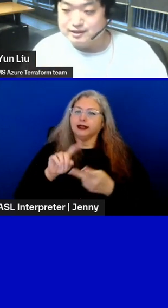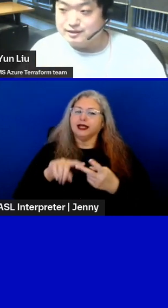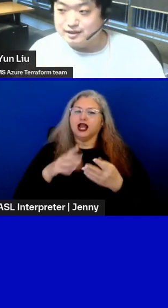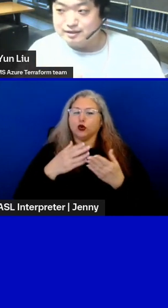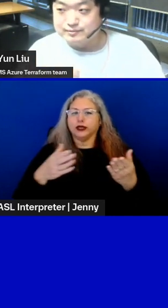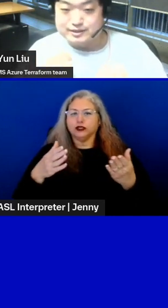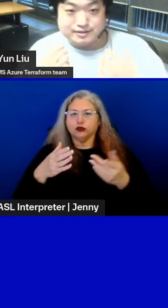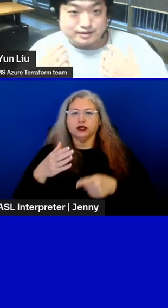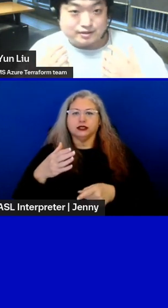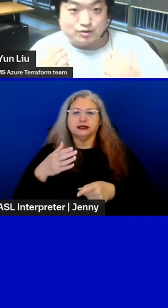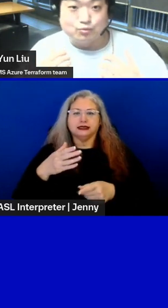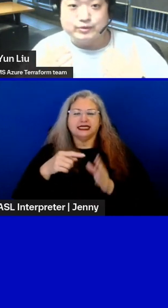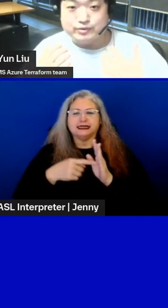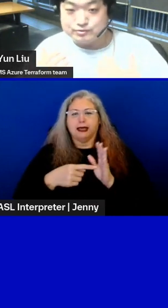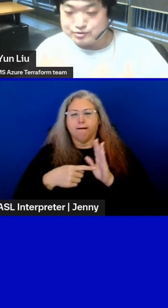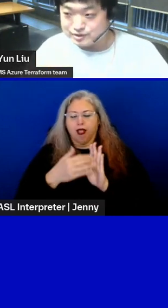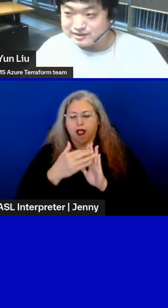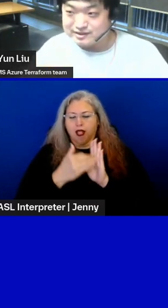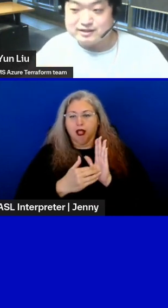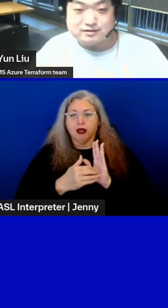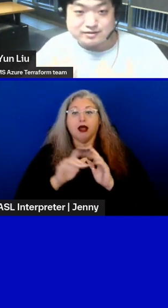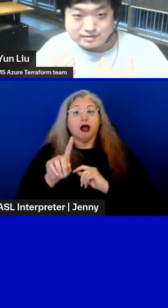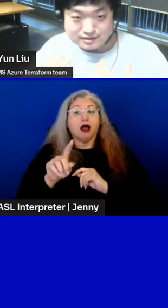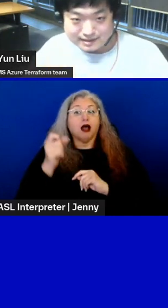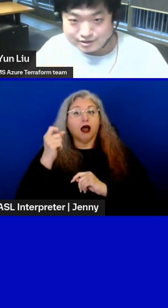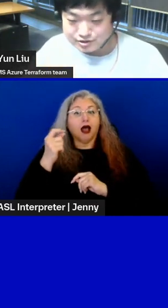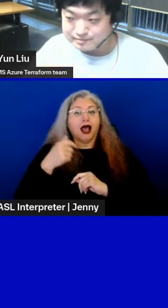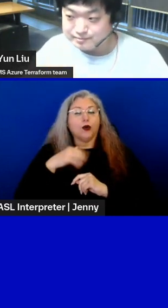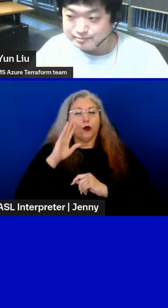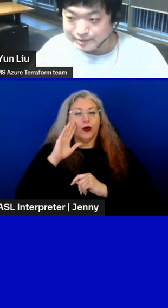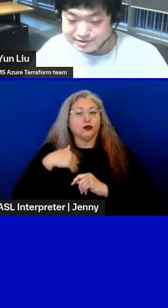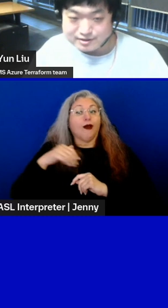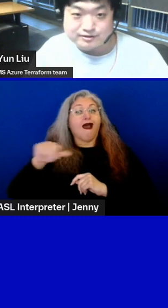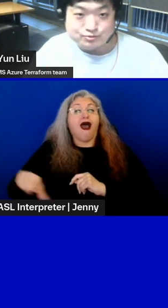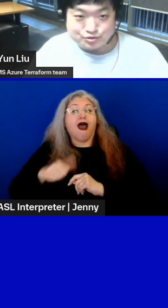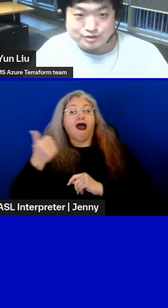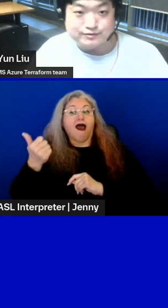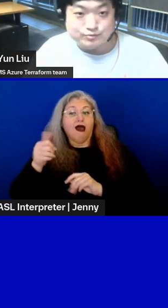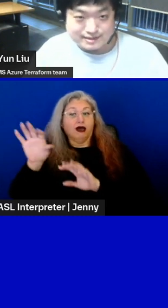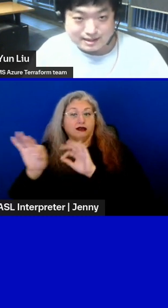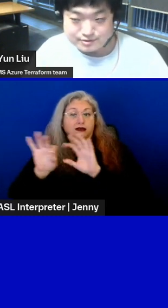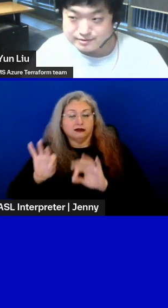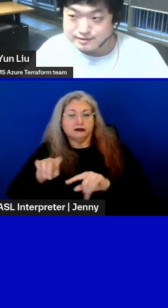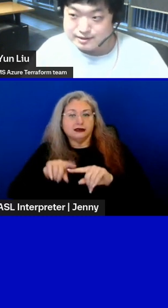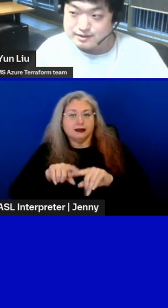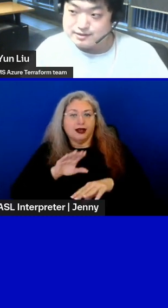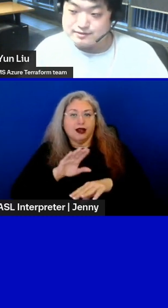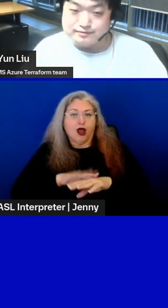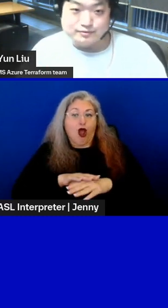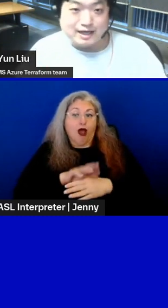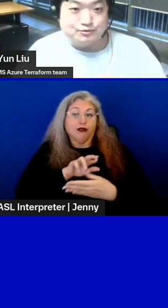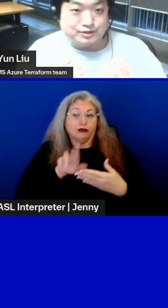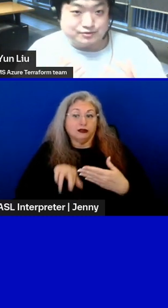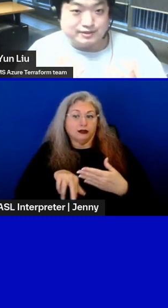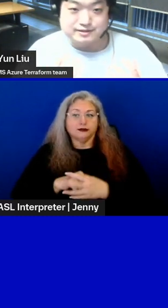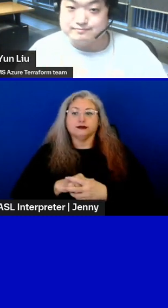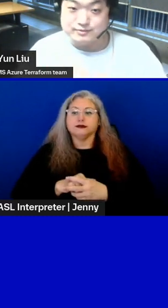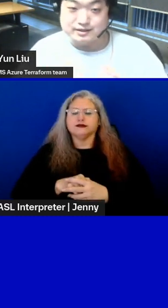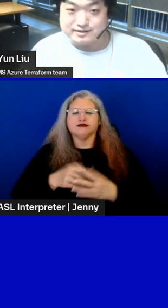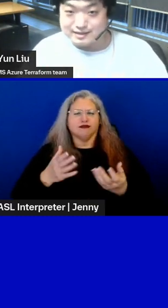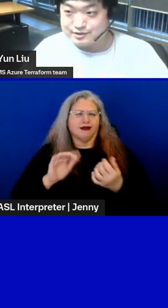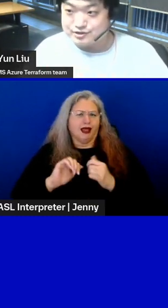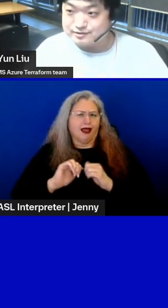examples. But we will do another selection based on the retrieved results. So how do we do